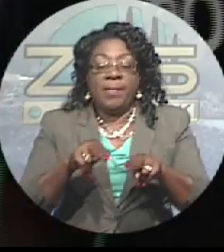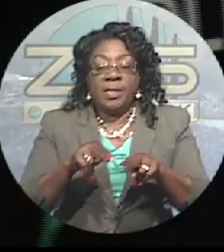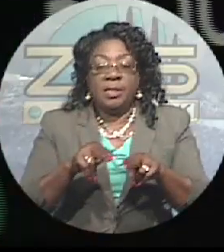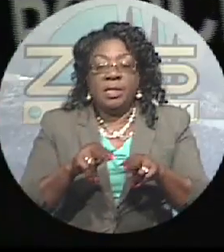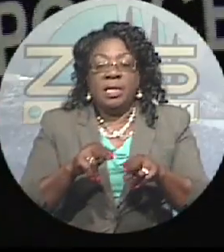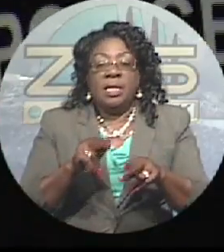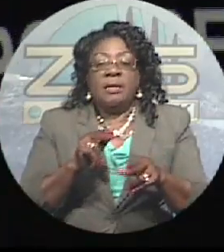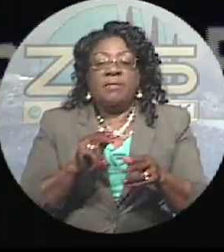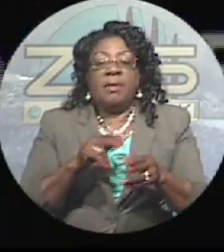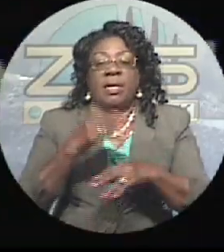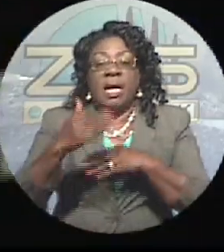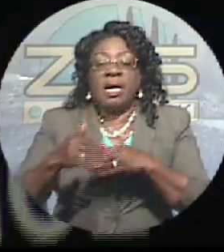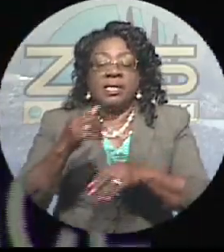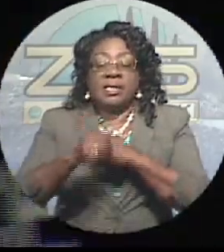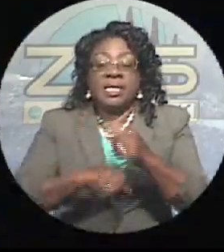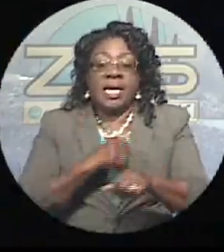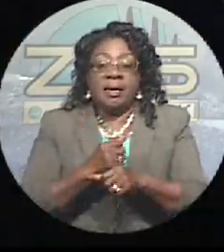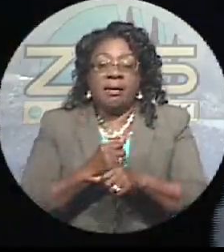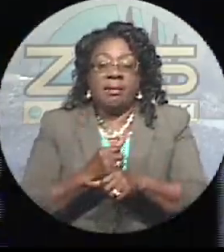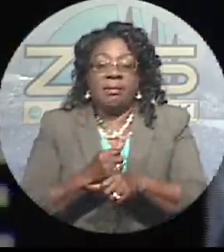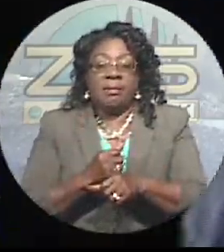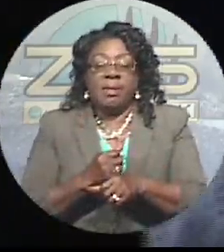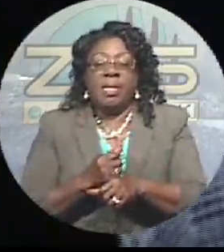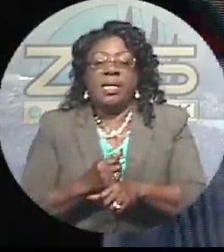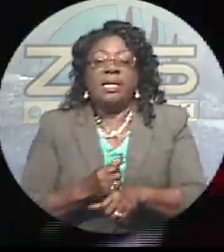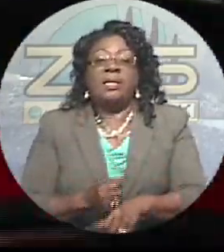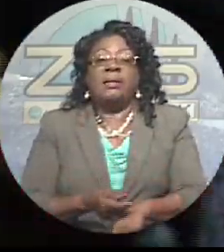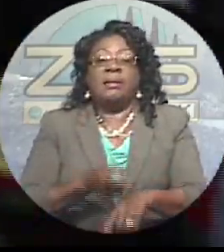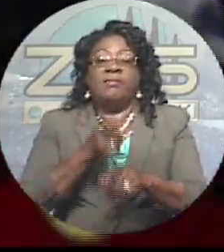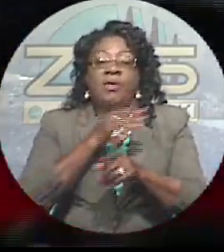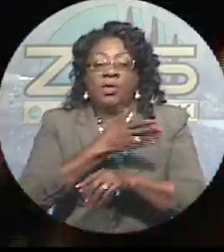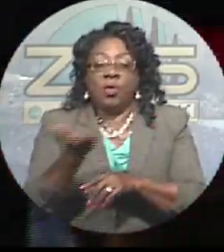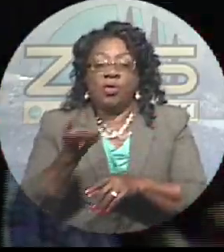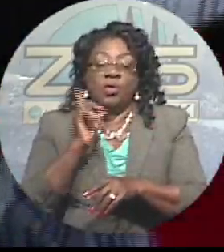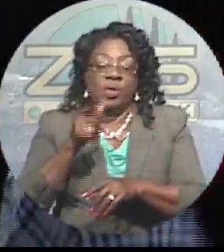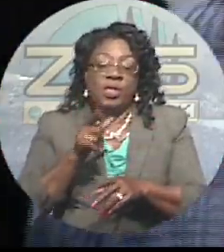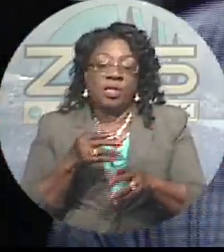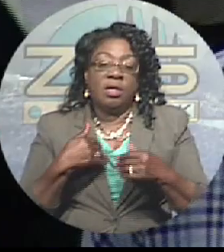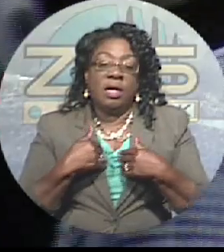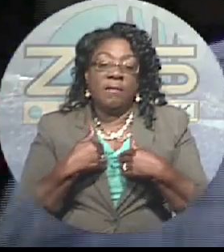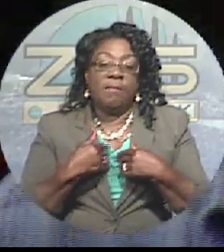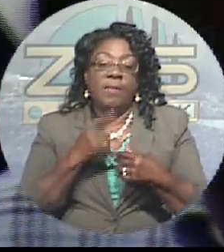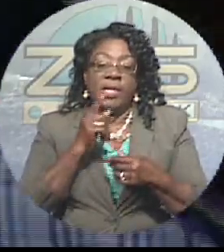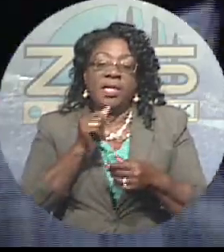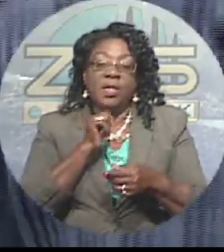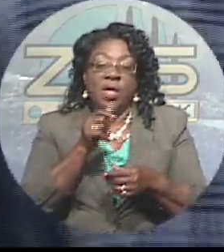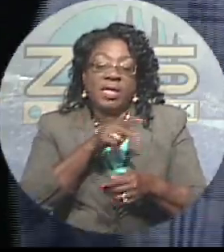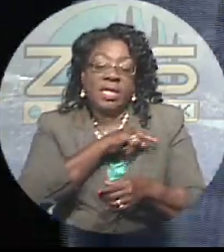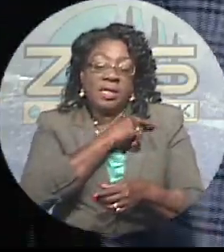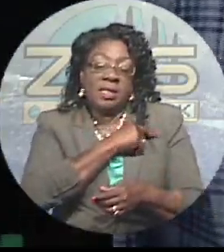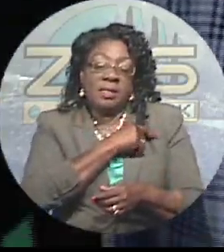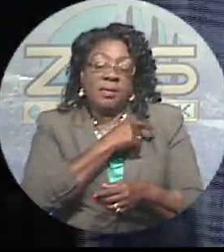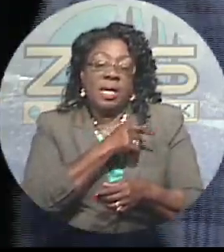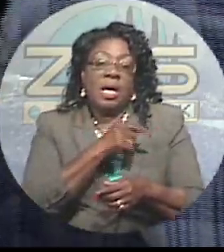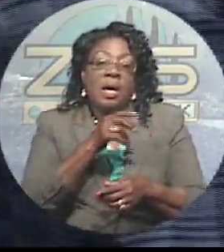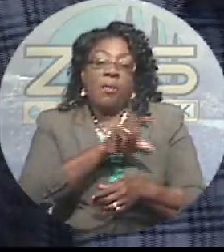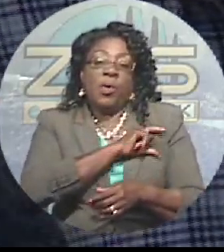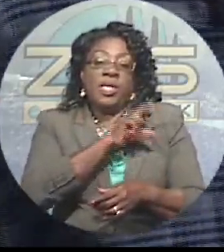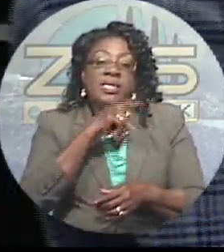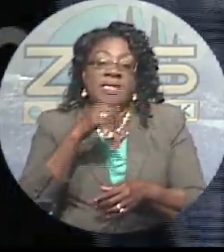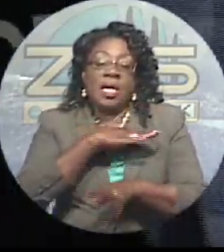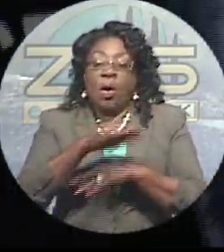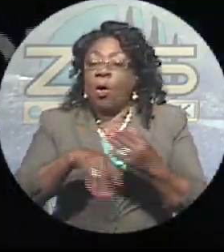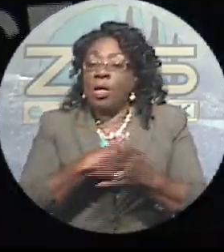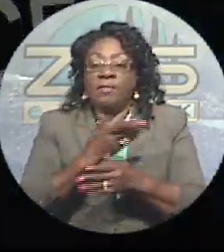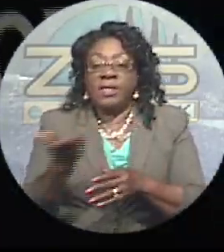not required to enter a plea to all of the charges, but for those which he could have pleaded not guilty. Police say all of these